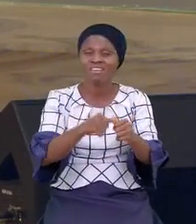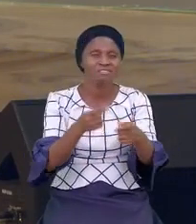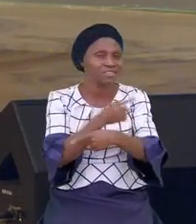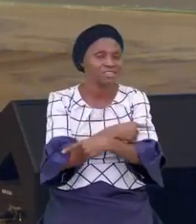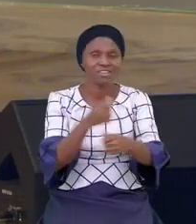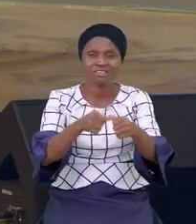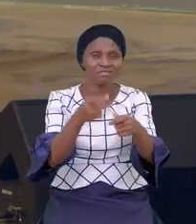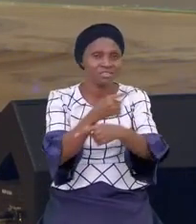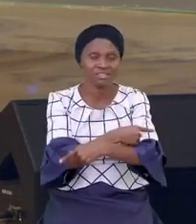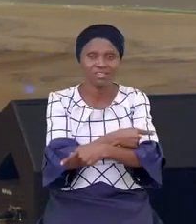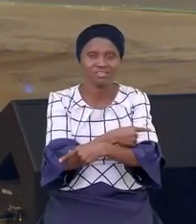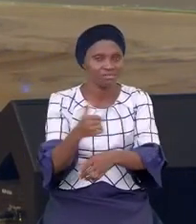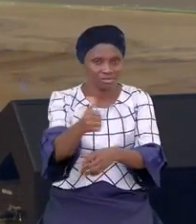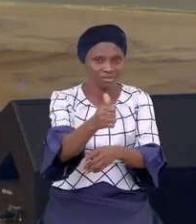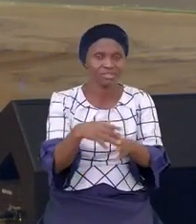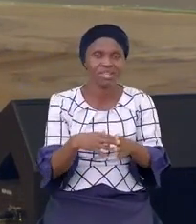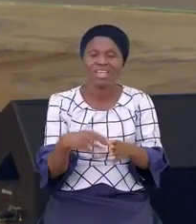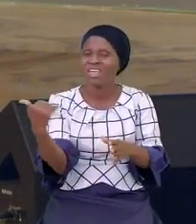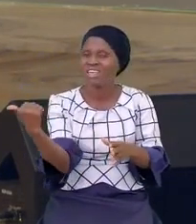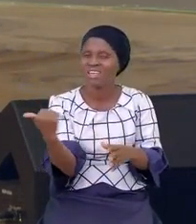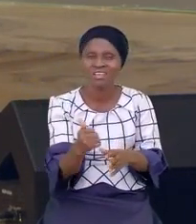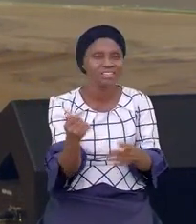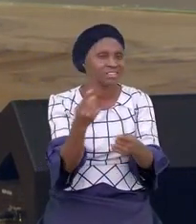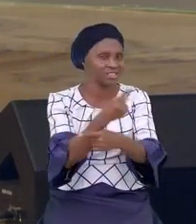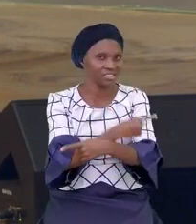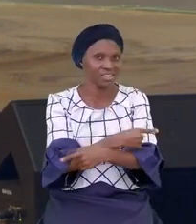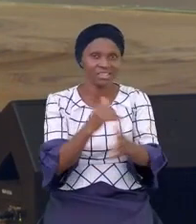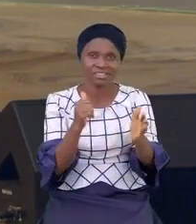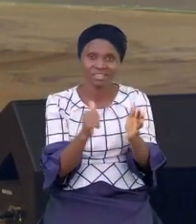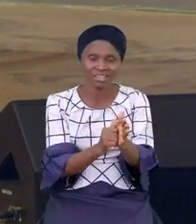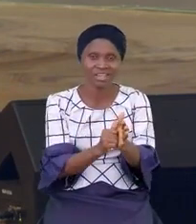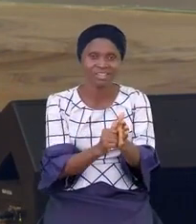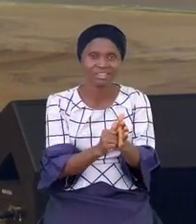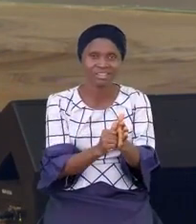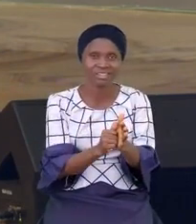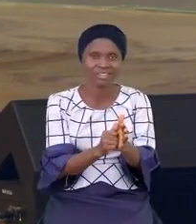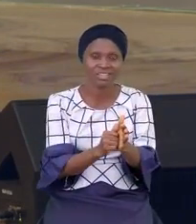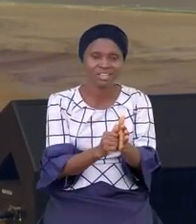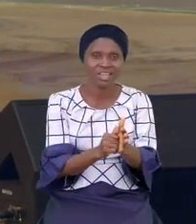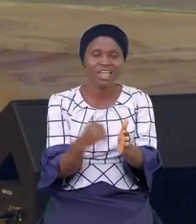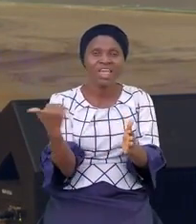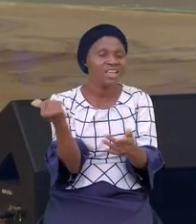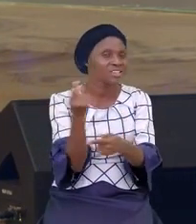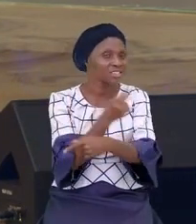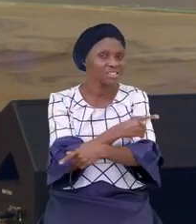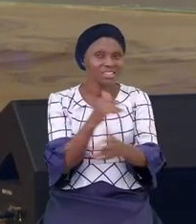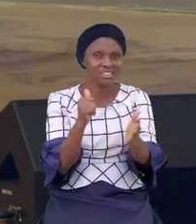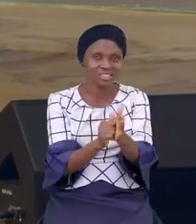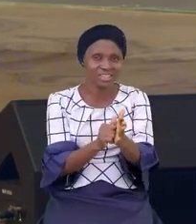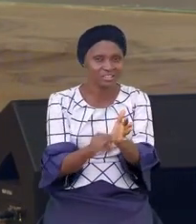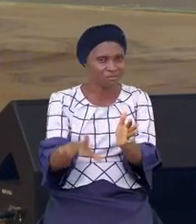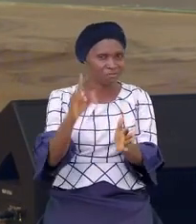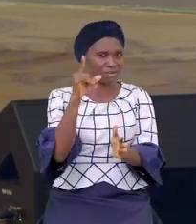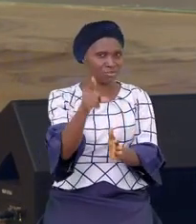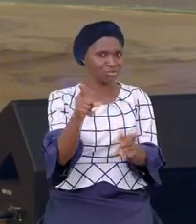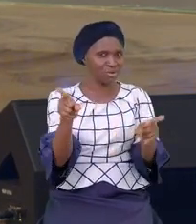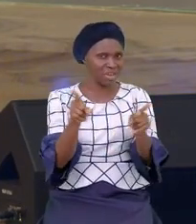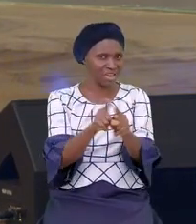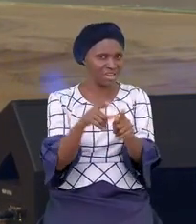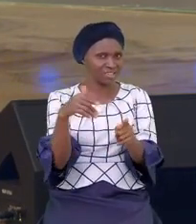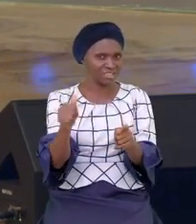Every day. Any day that finds you a coward is a lost day.